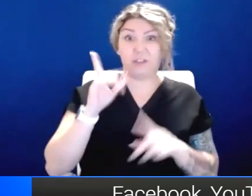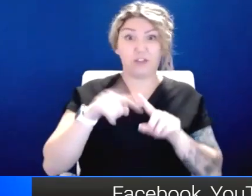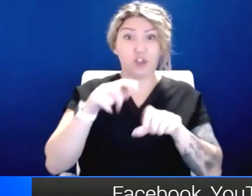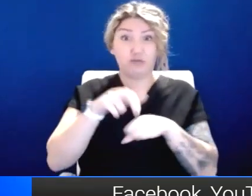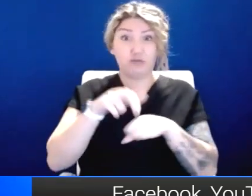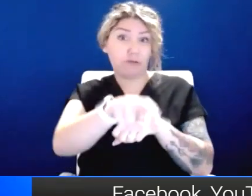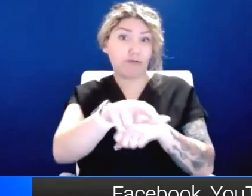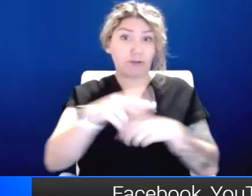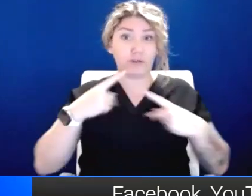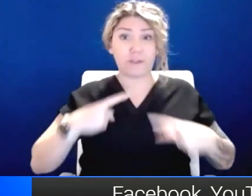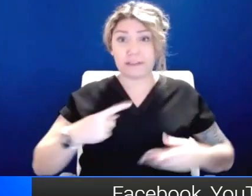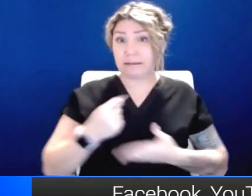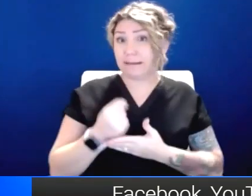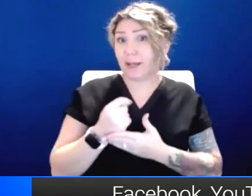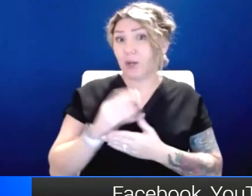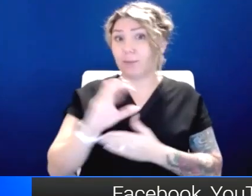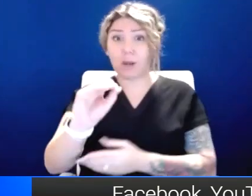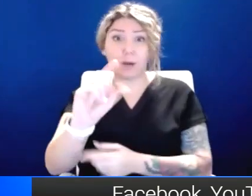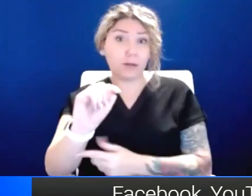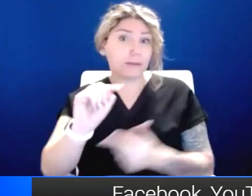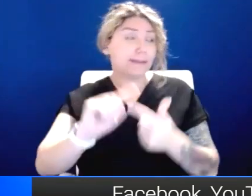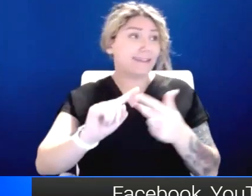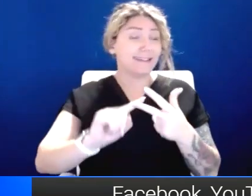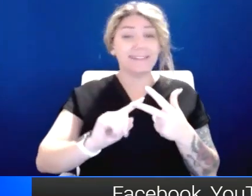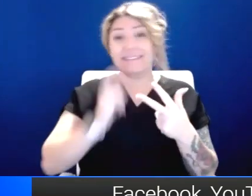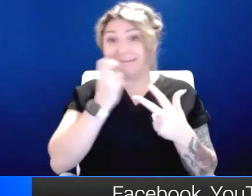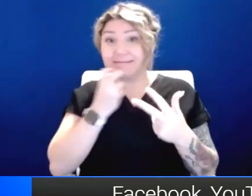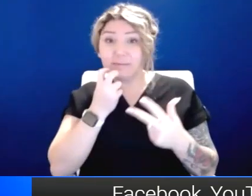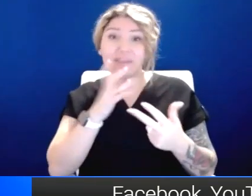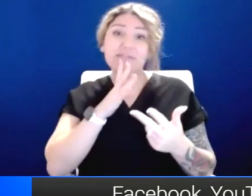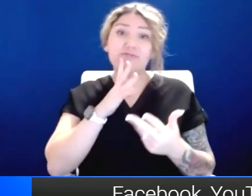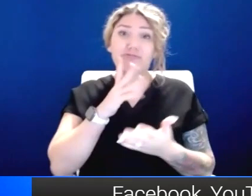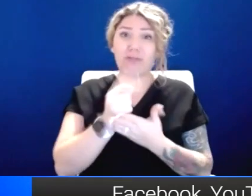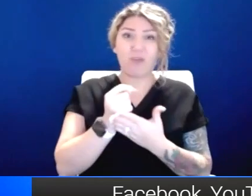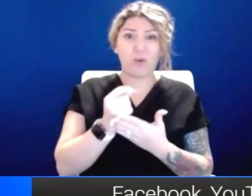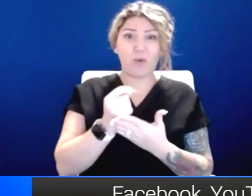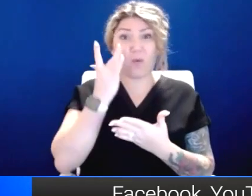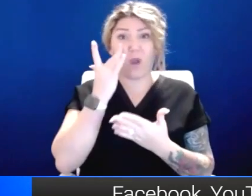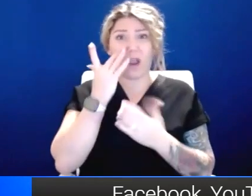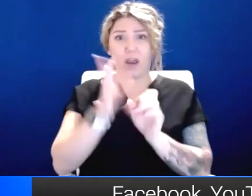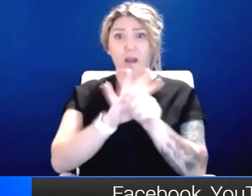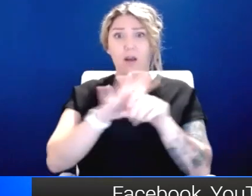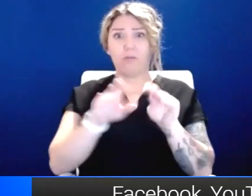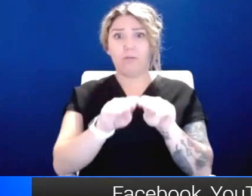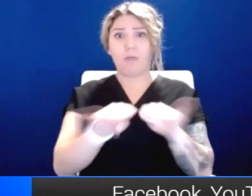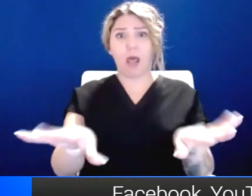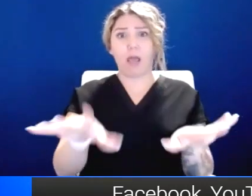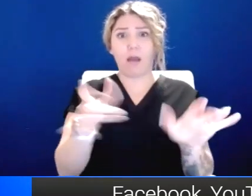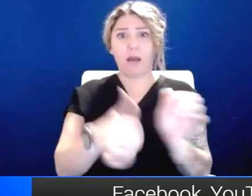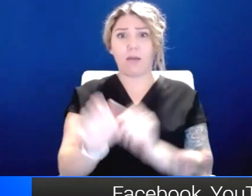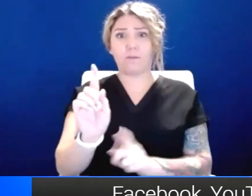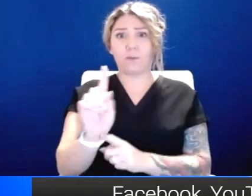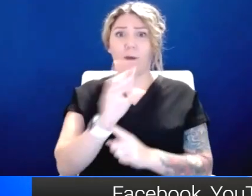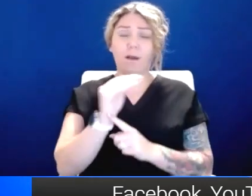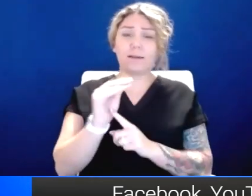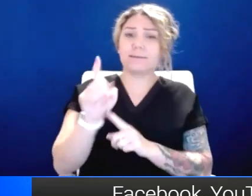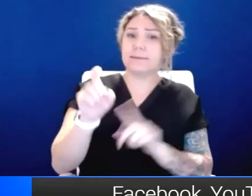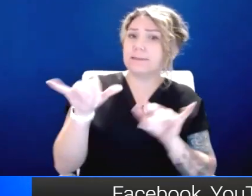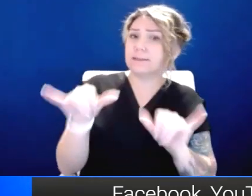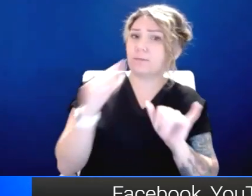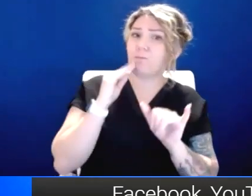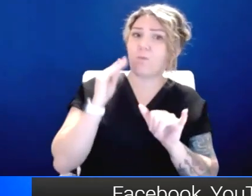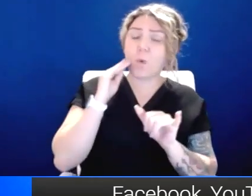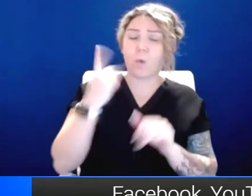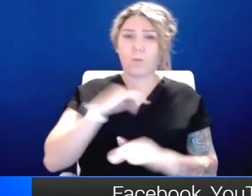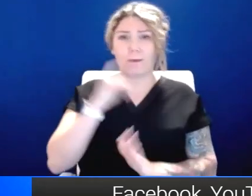therapy, occupational therapy, speech therapy, because again, there was COVID all over and they had to stay home. So we definitely noticed